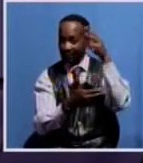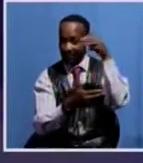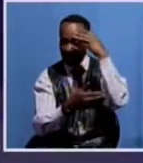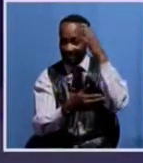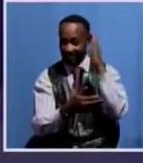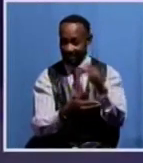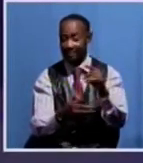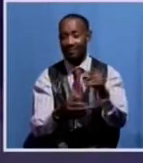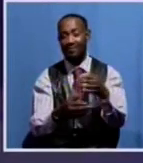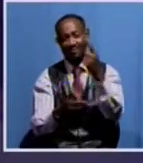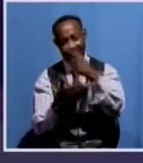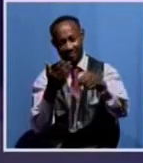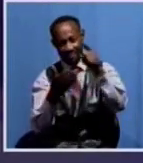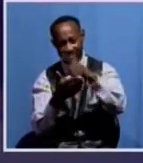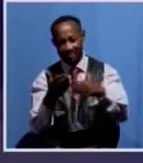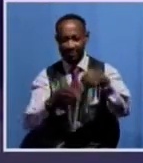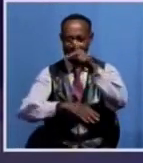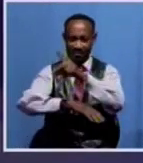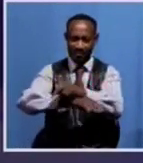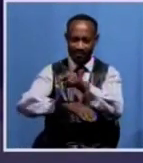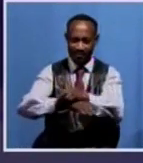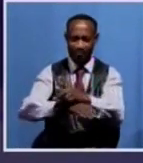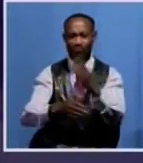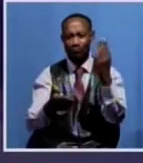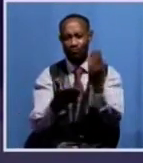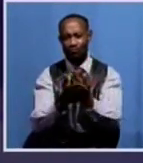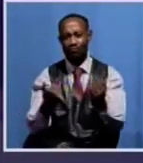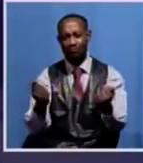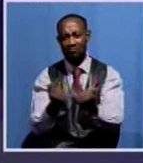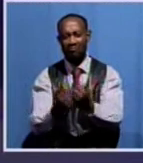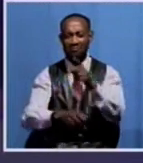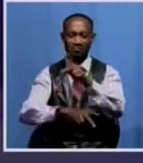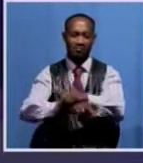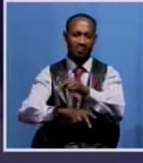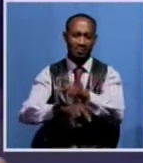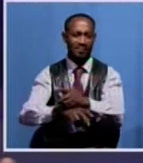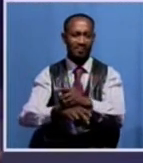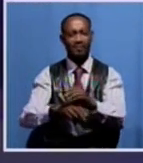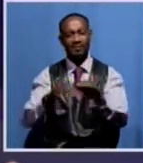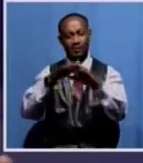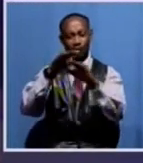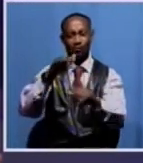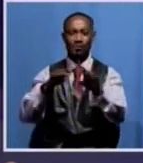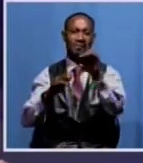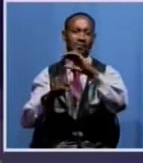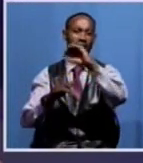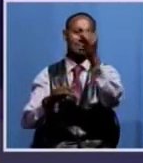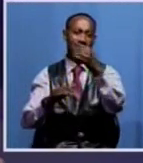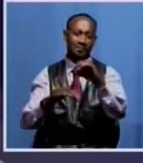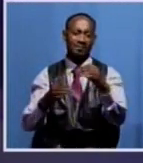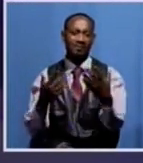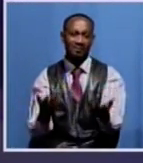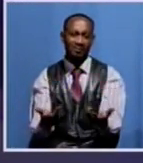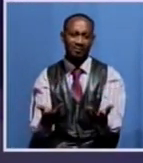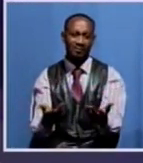say, cancel the projects that stop funding projects that are below 80% completion, and all those measures.